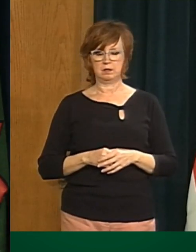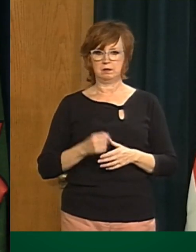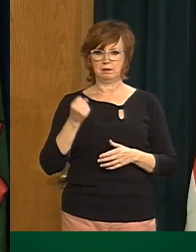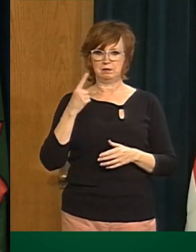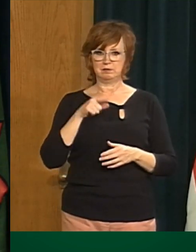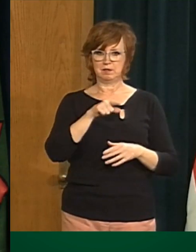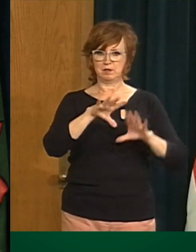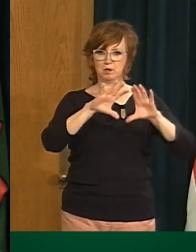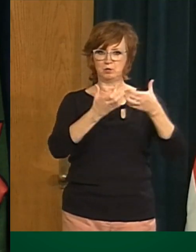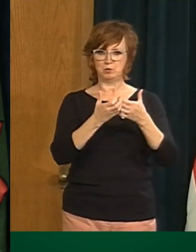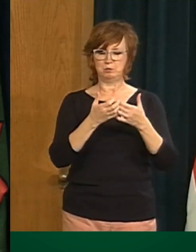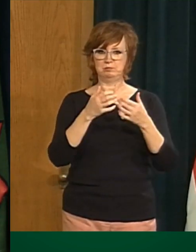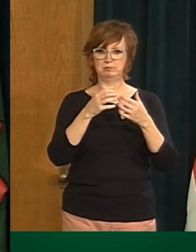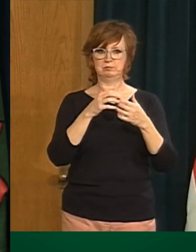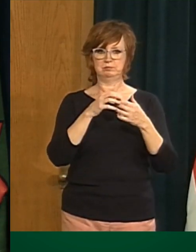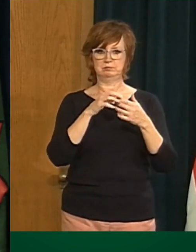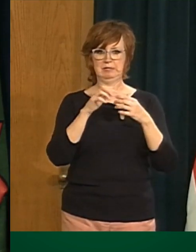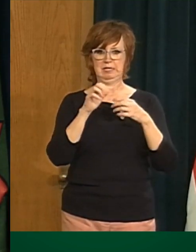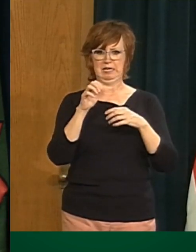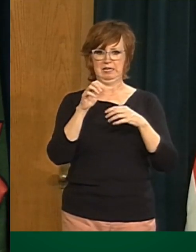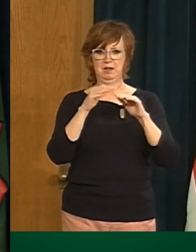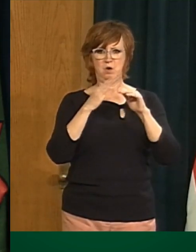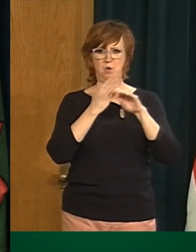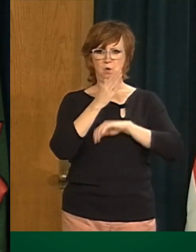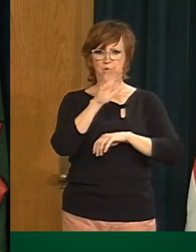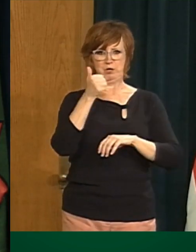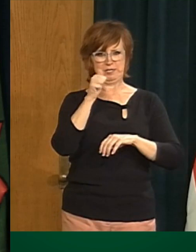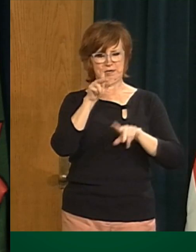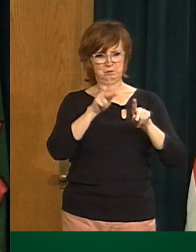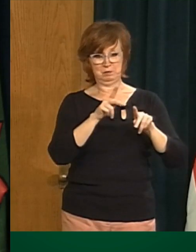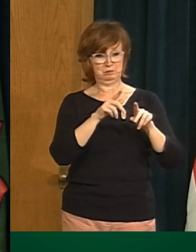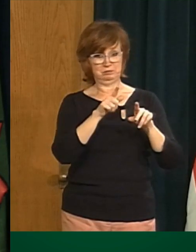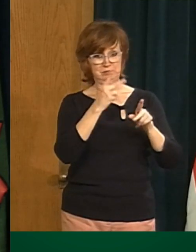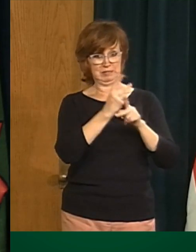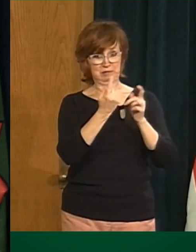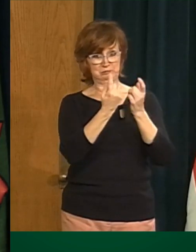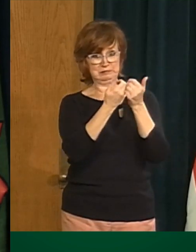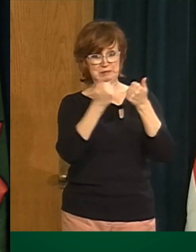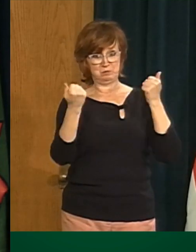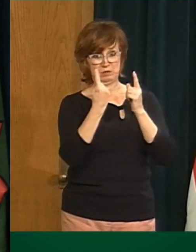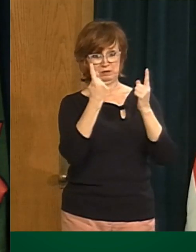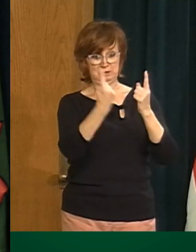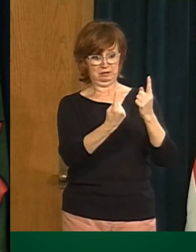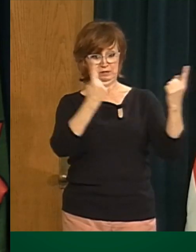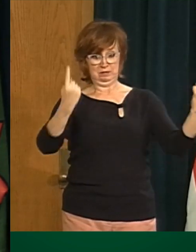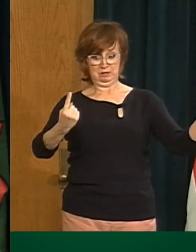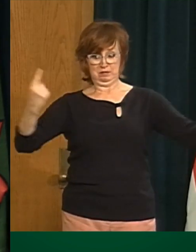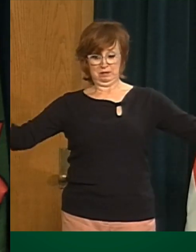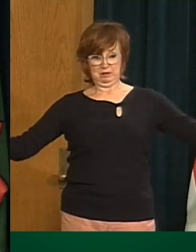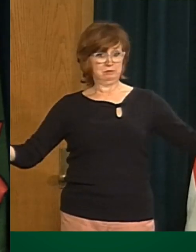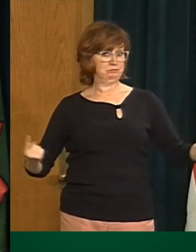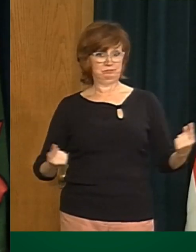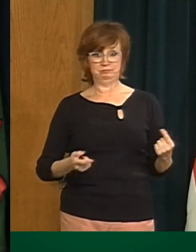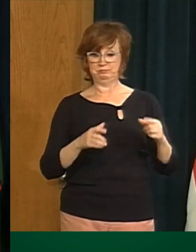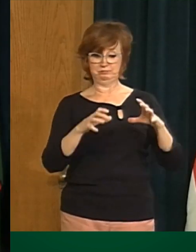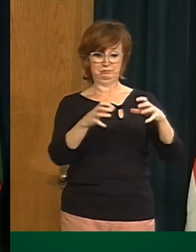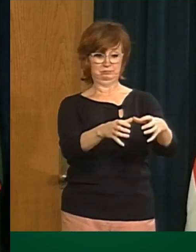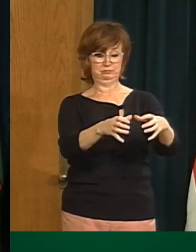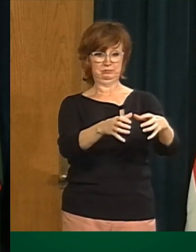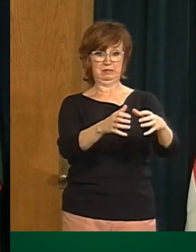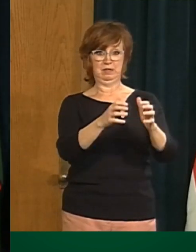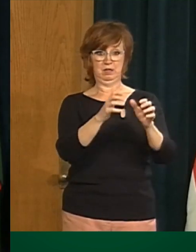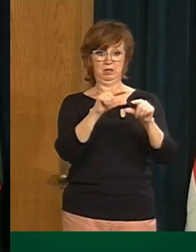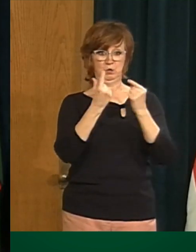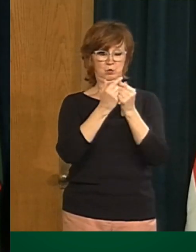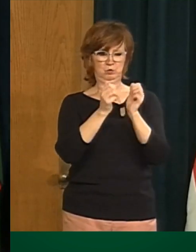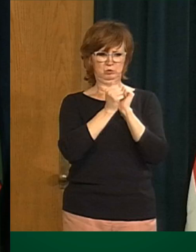physical distancing, so I may ask for some reaction to that. But also, just from Phil, my colleague here, asking whether you think that the kinds